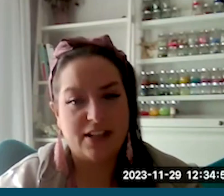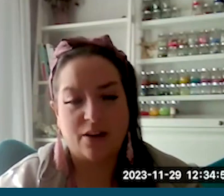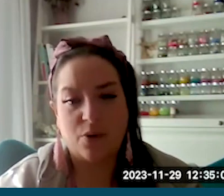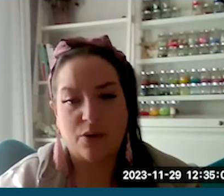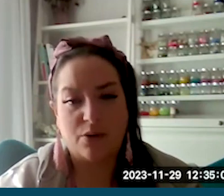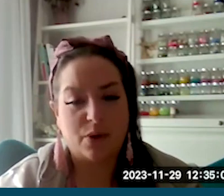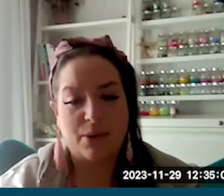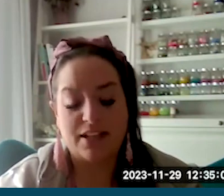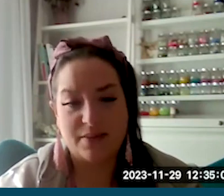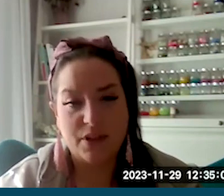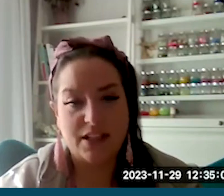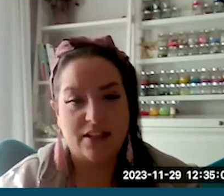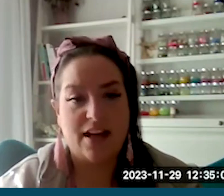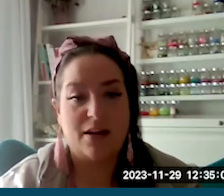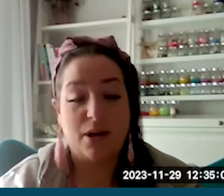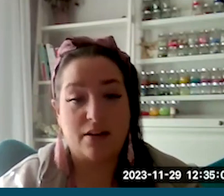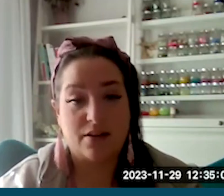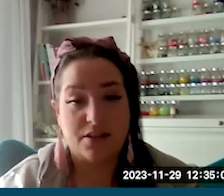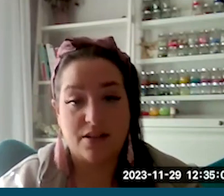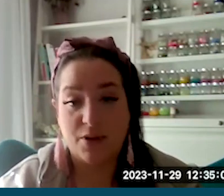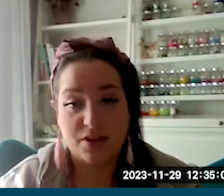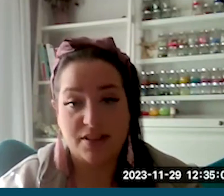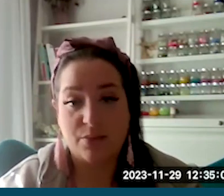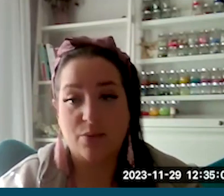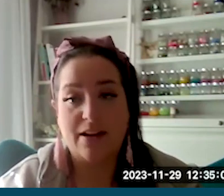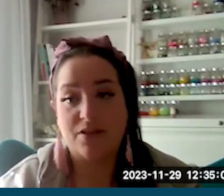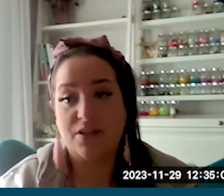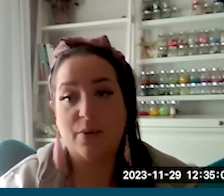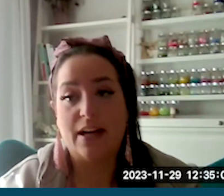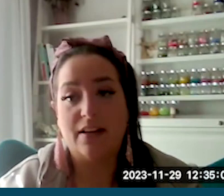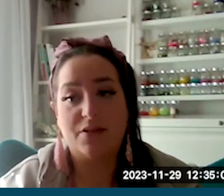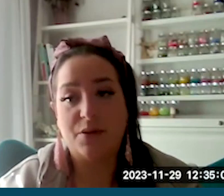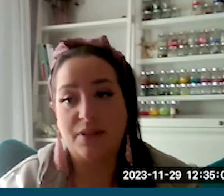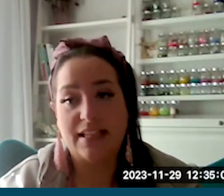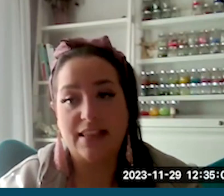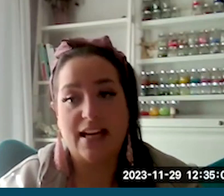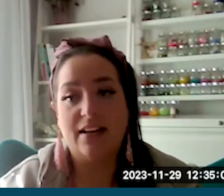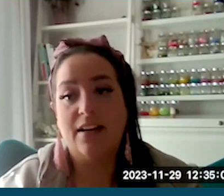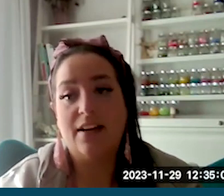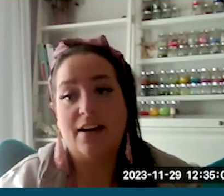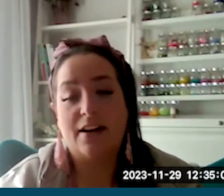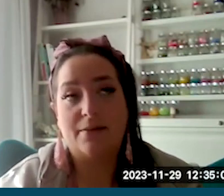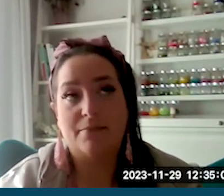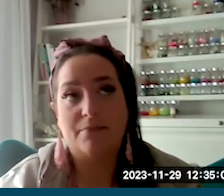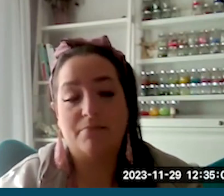Her foot and ankle were pretty swollen, and I brought her to the emergency room after a little while, after noticing that